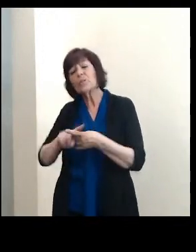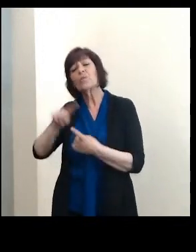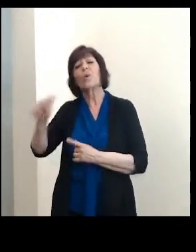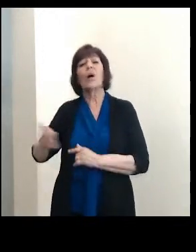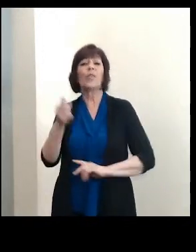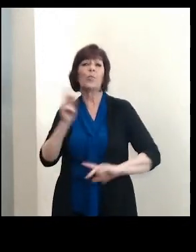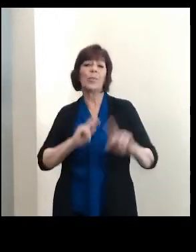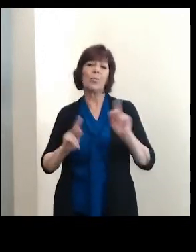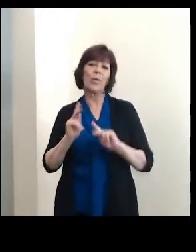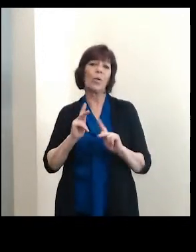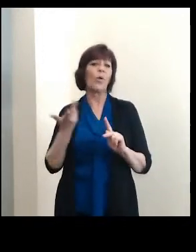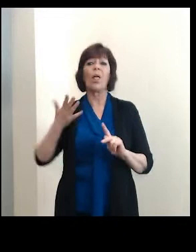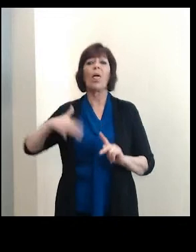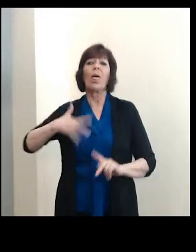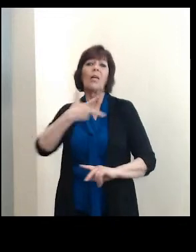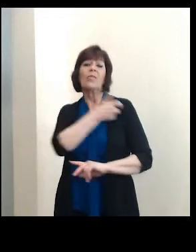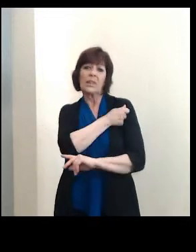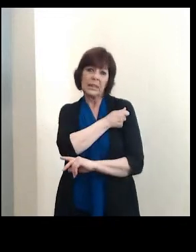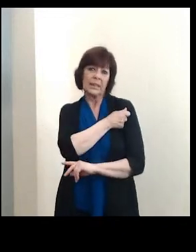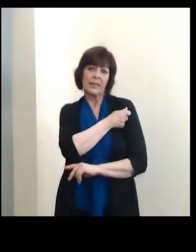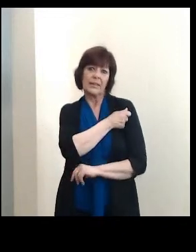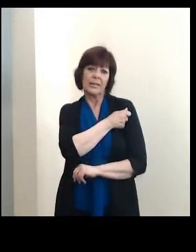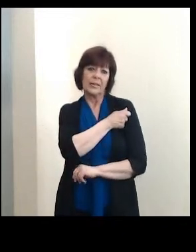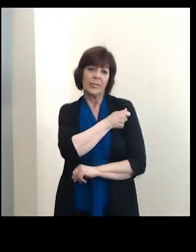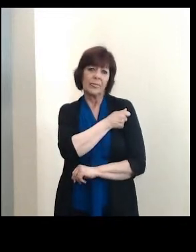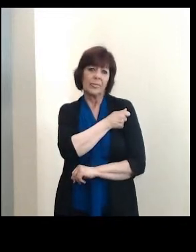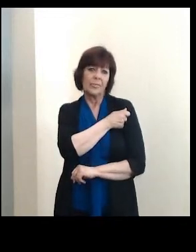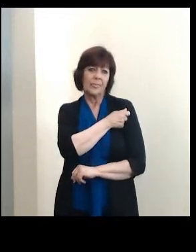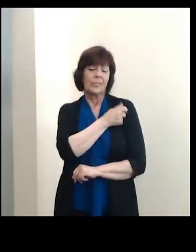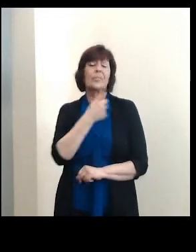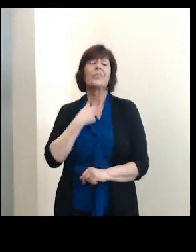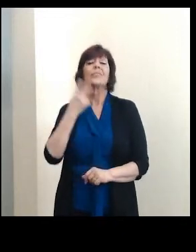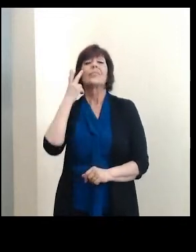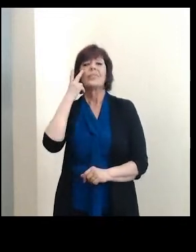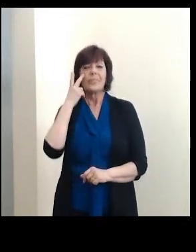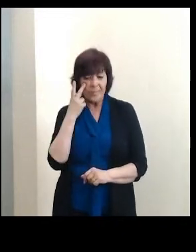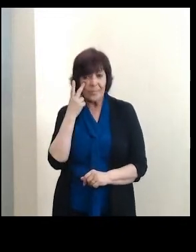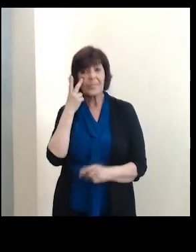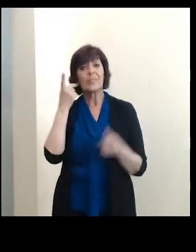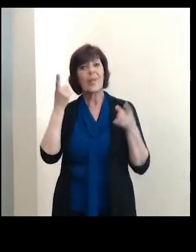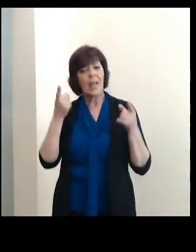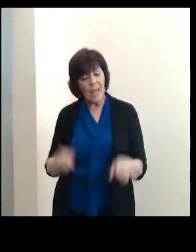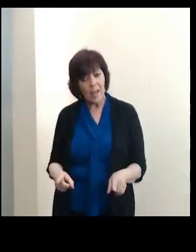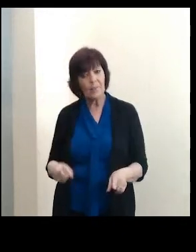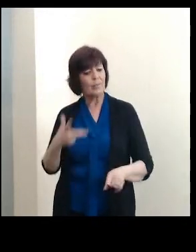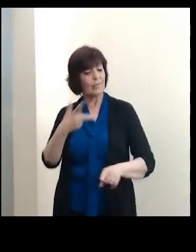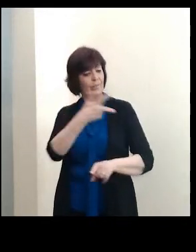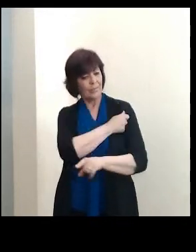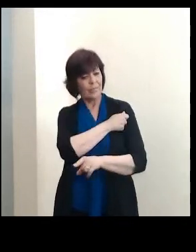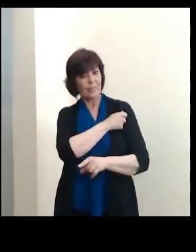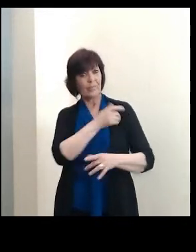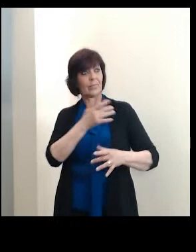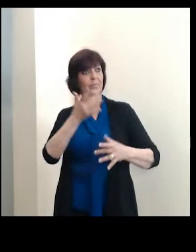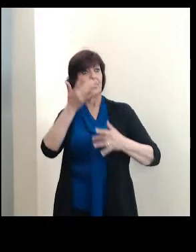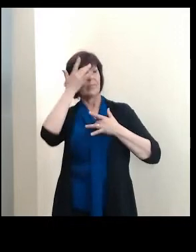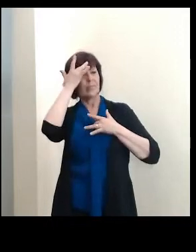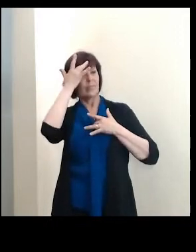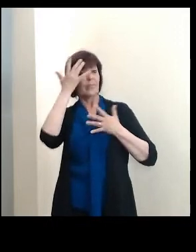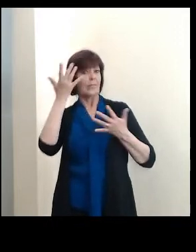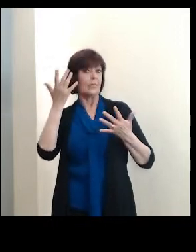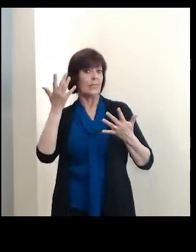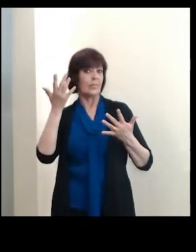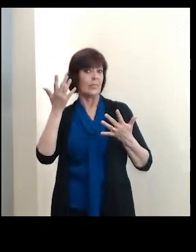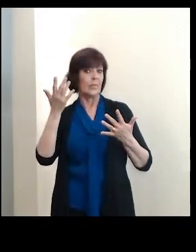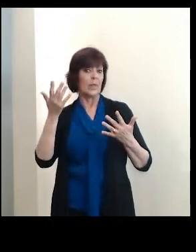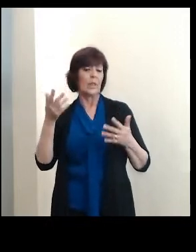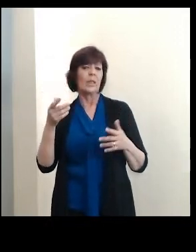spread it to a loved one who may not have been vaccinated yet. And we have seen cases of individuals who've been vaccinated who have caught it, and if the